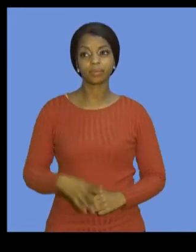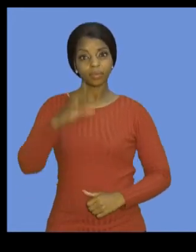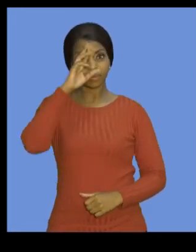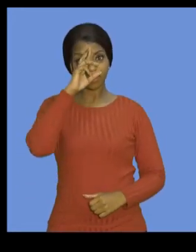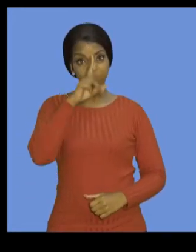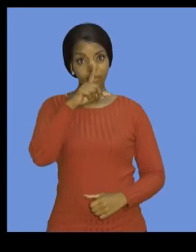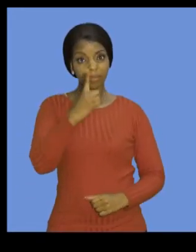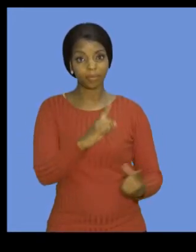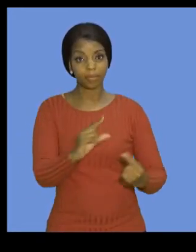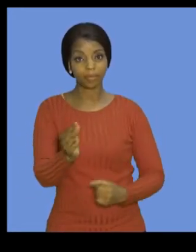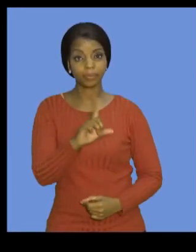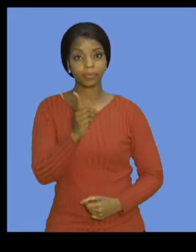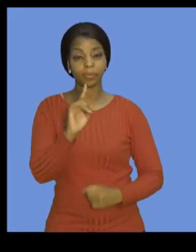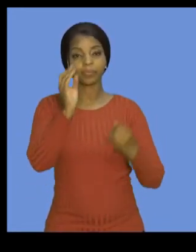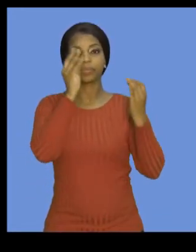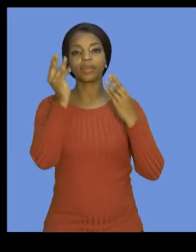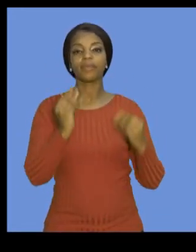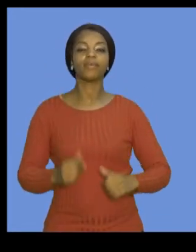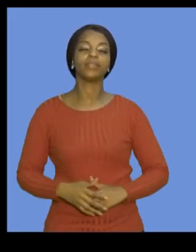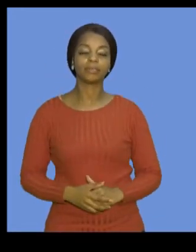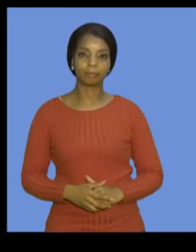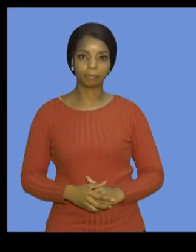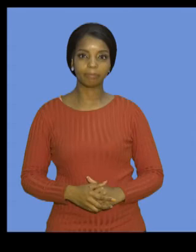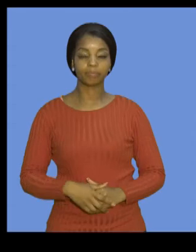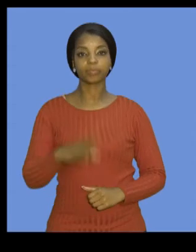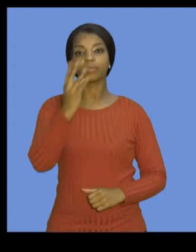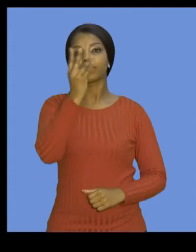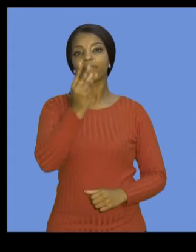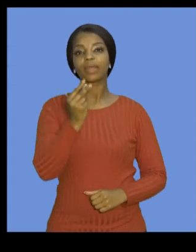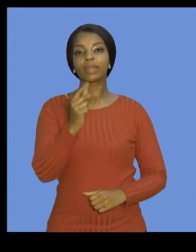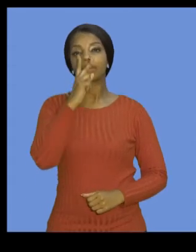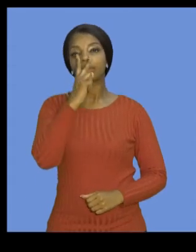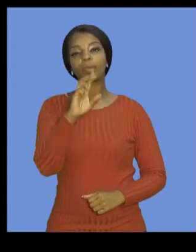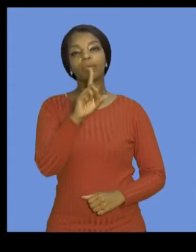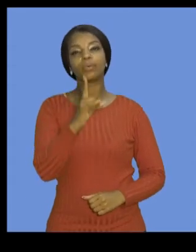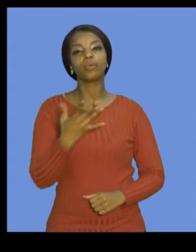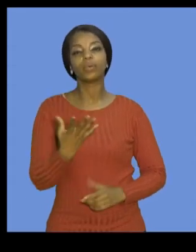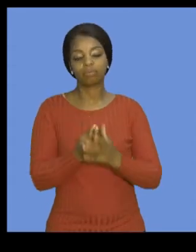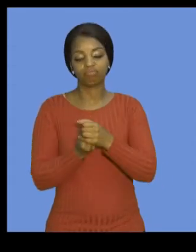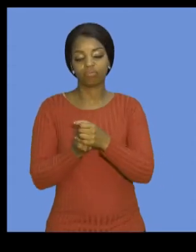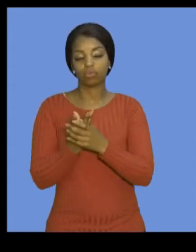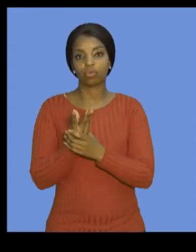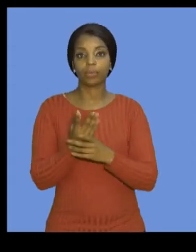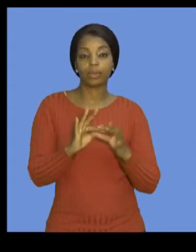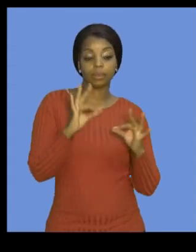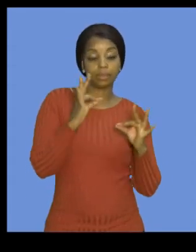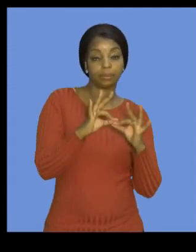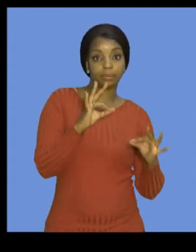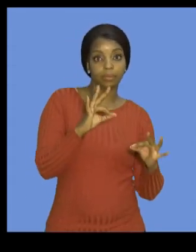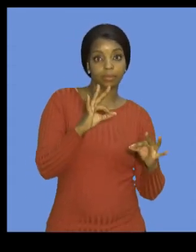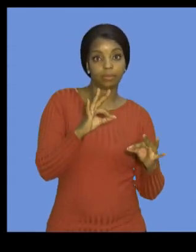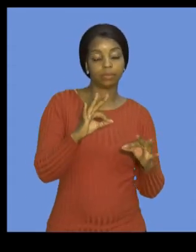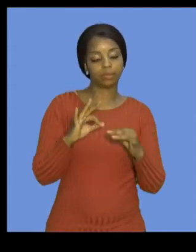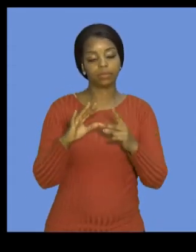and under finance we're looking at growth, which is the simple growth specifically, and decay.